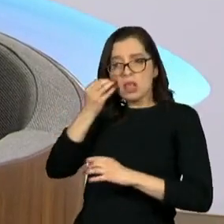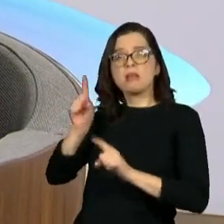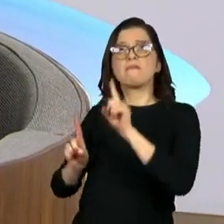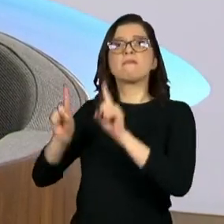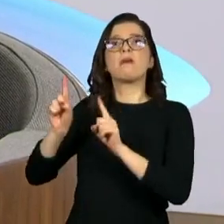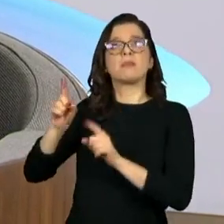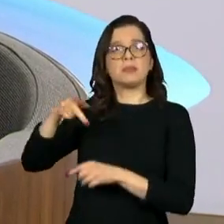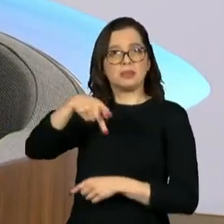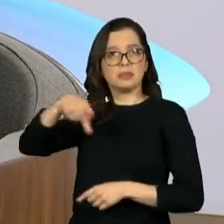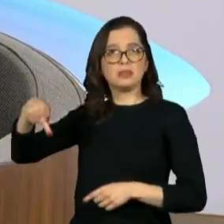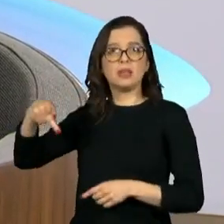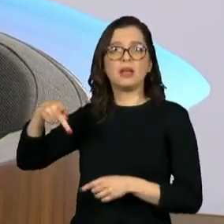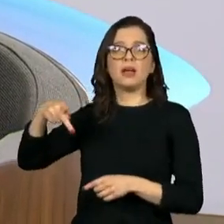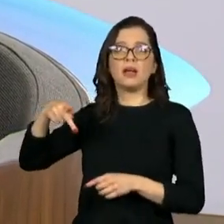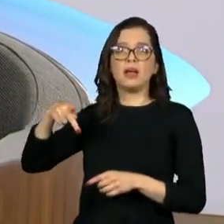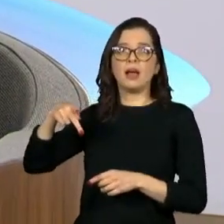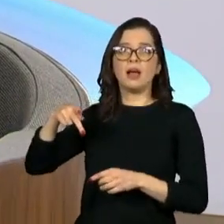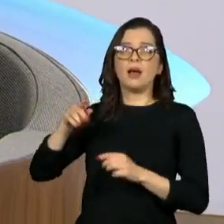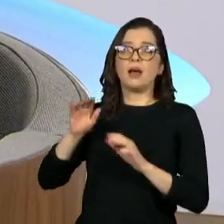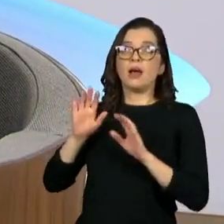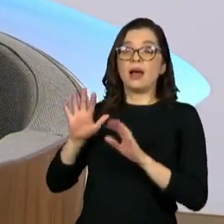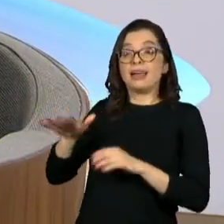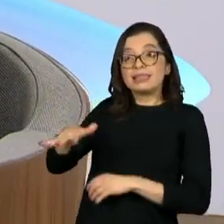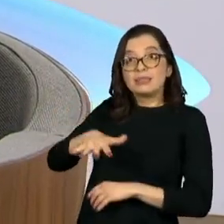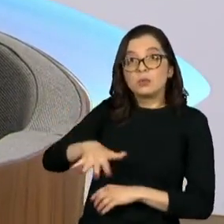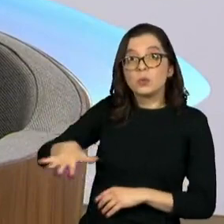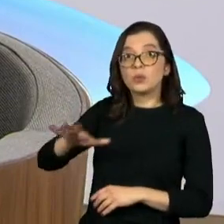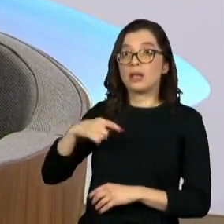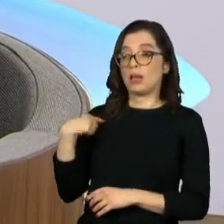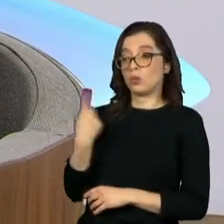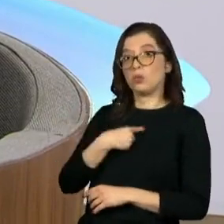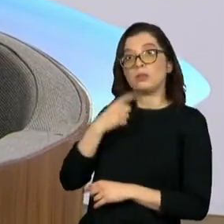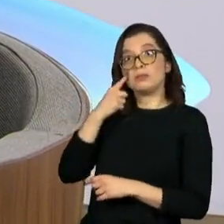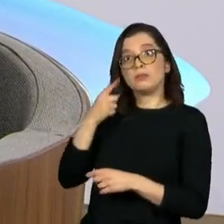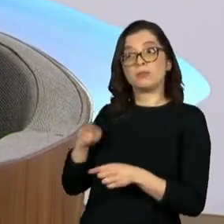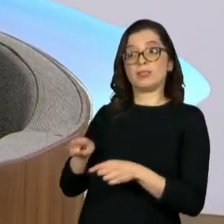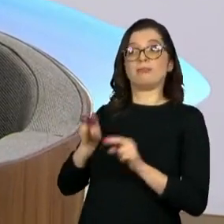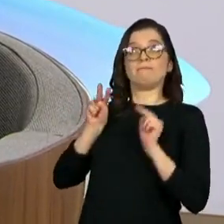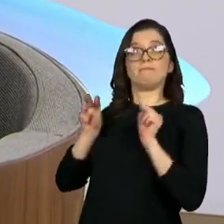win the presidency again. And that's the predicament in which we may find ourselves.